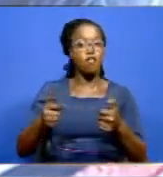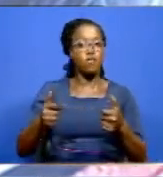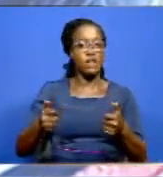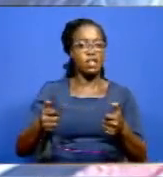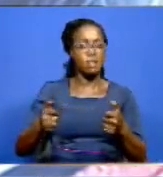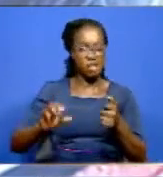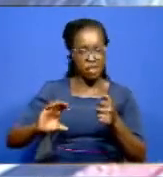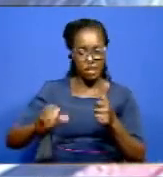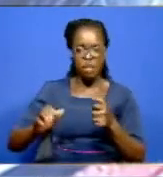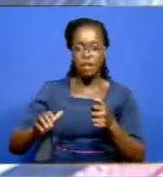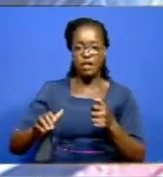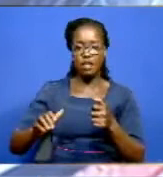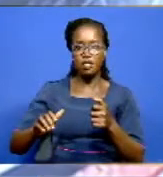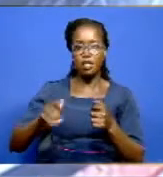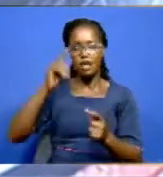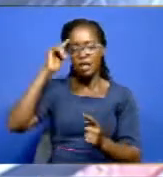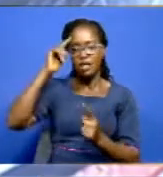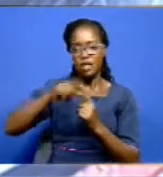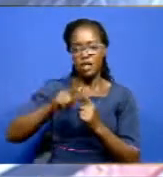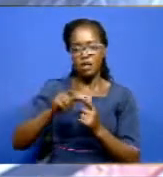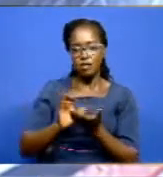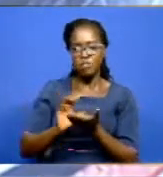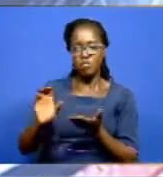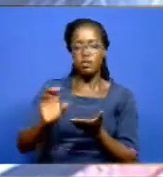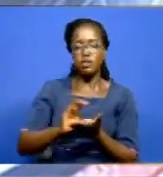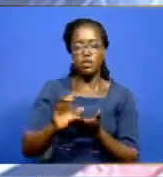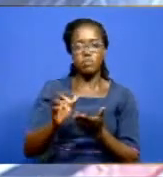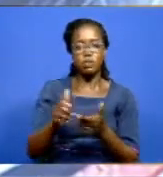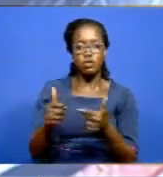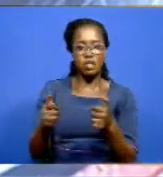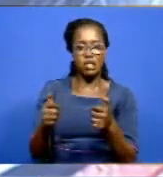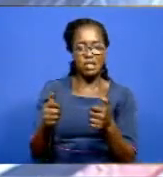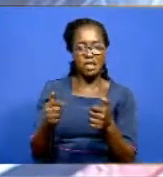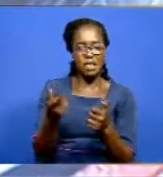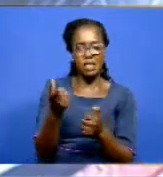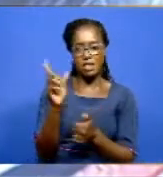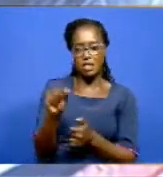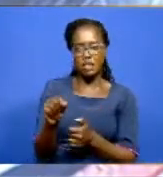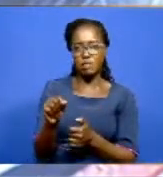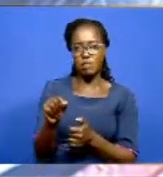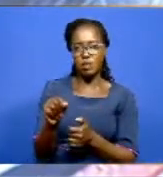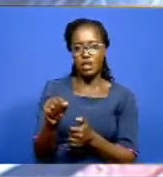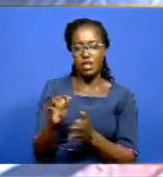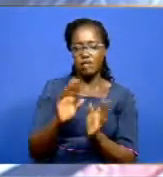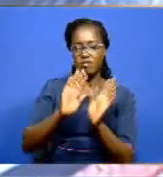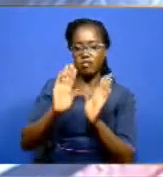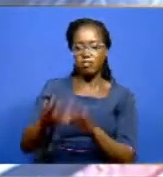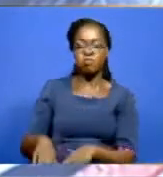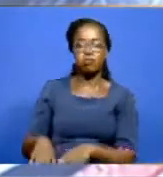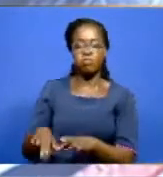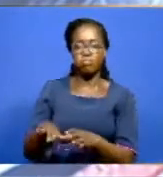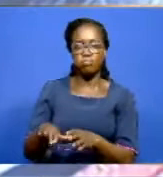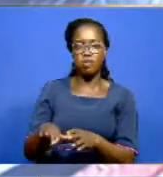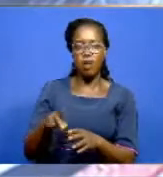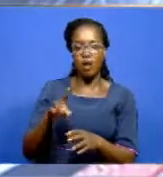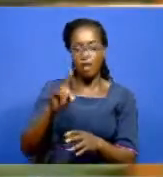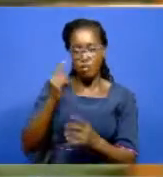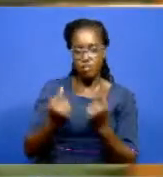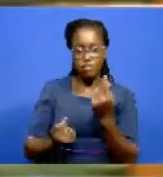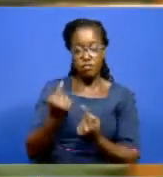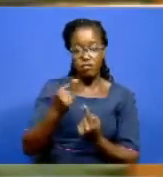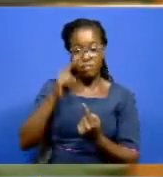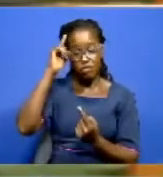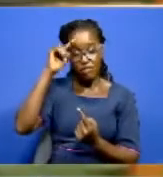to distribute gas at a lower cost to the population so that the use of charcoal is abandoned and forests are preserved.